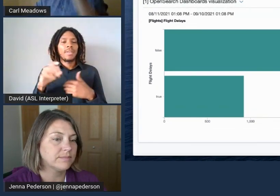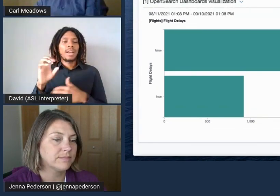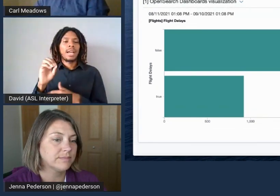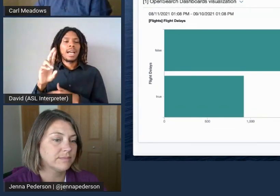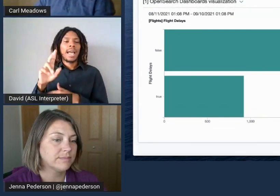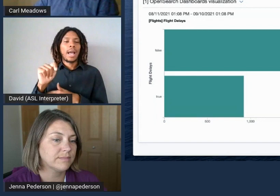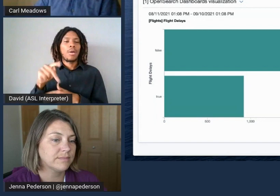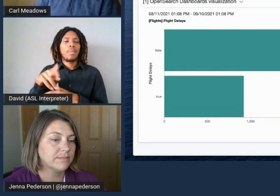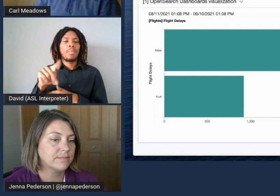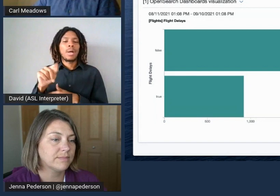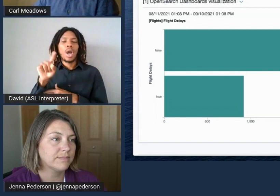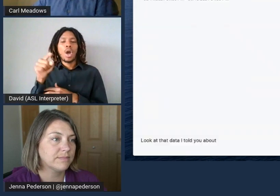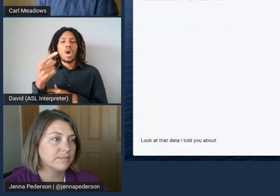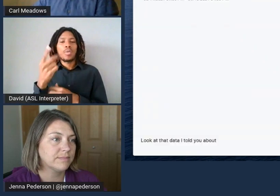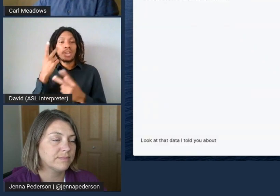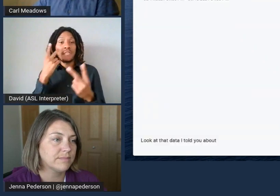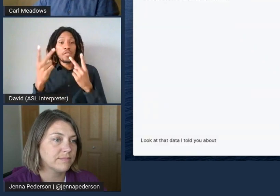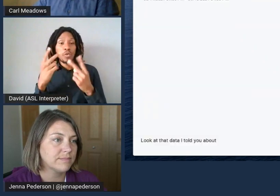view